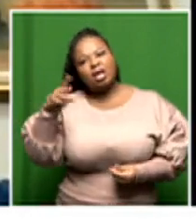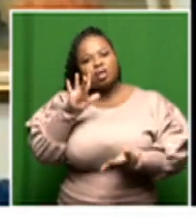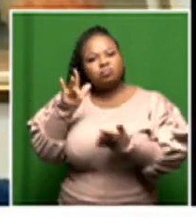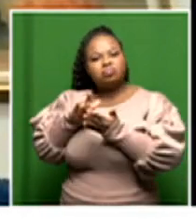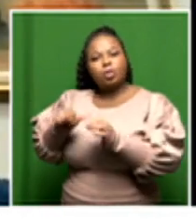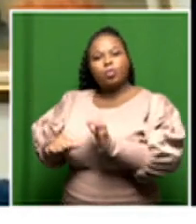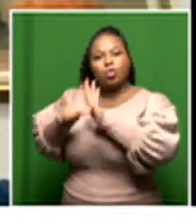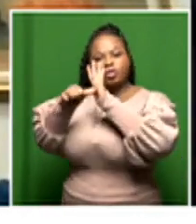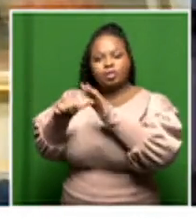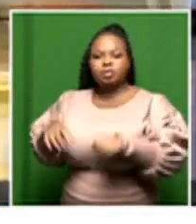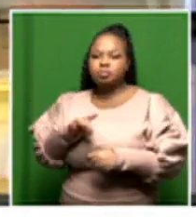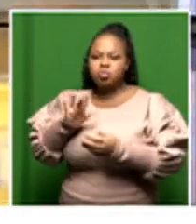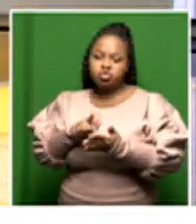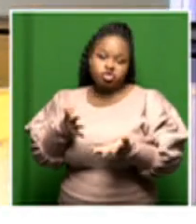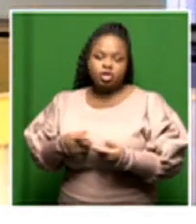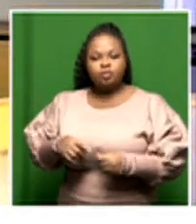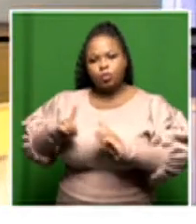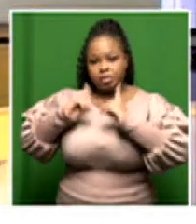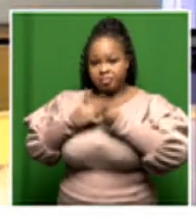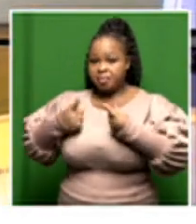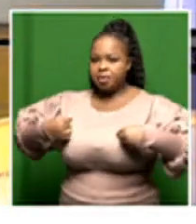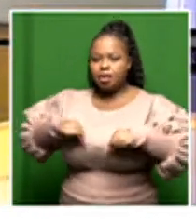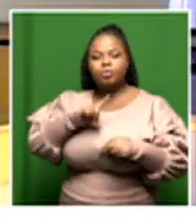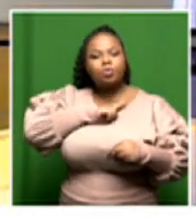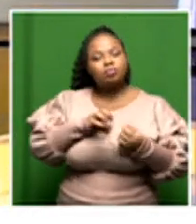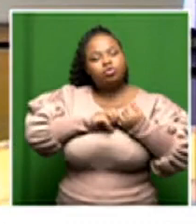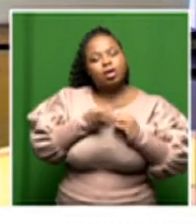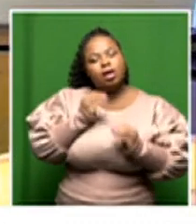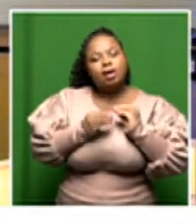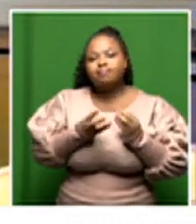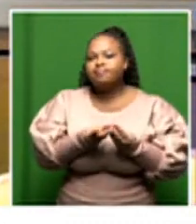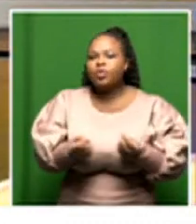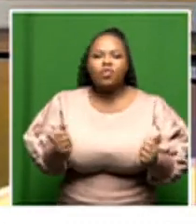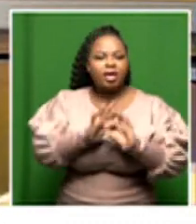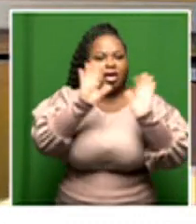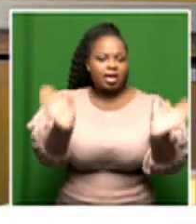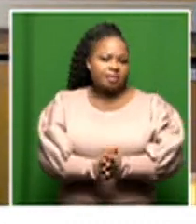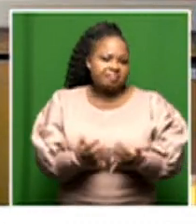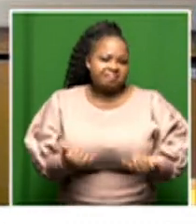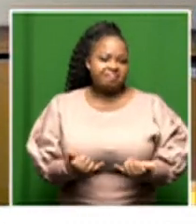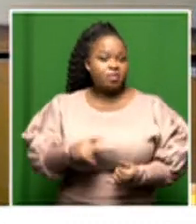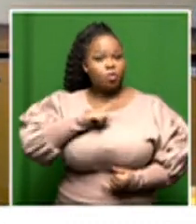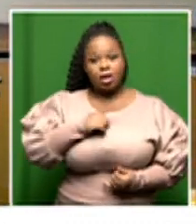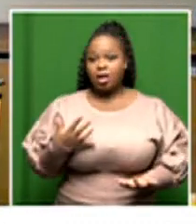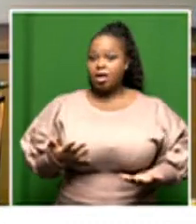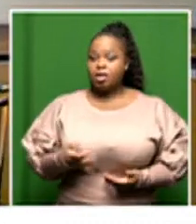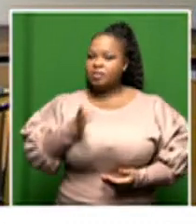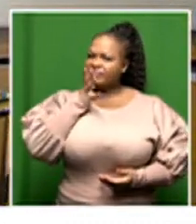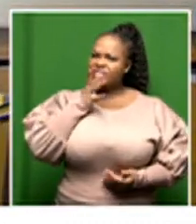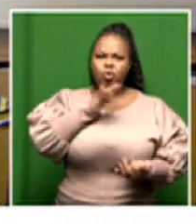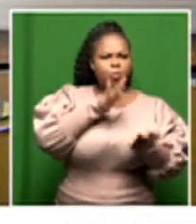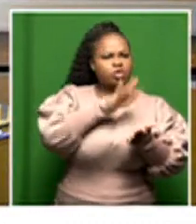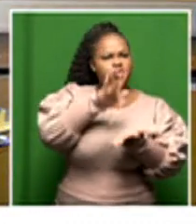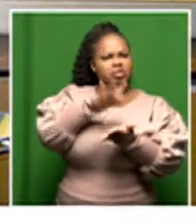like ours. So it's to do things right, Leanne, really, and also not have so many